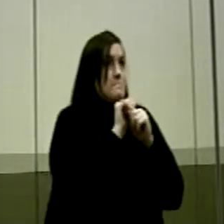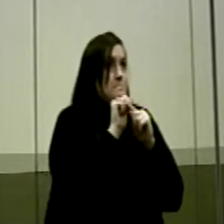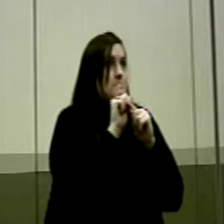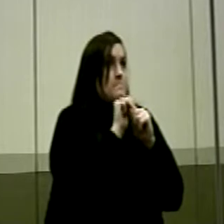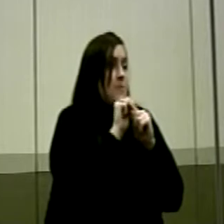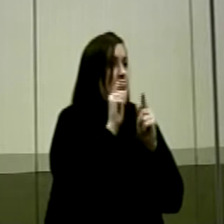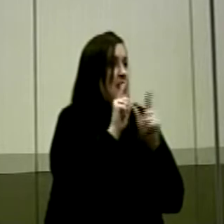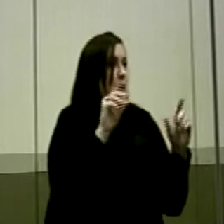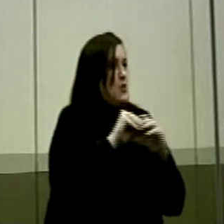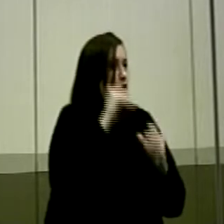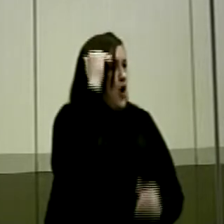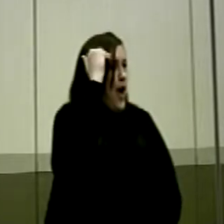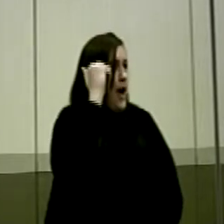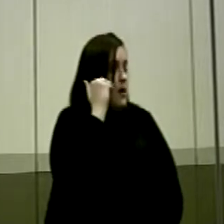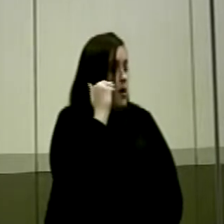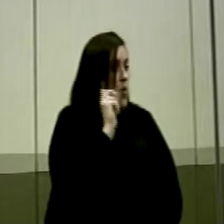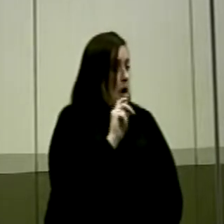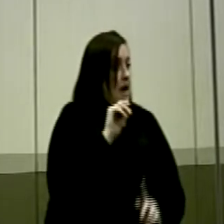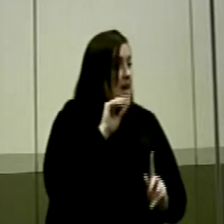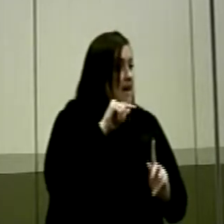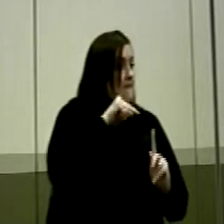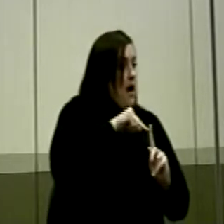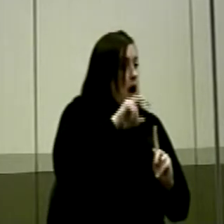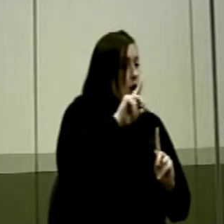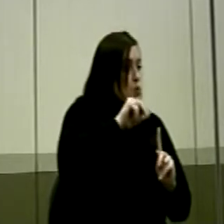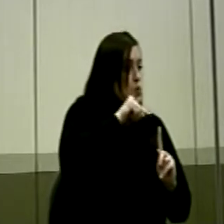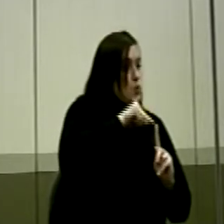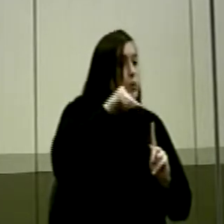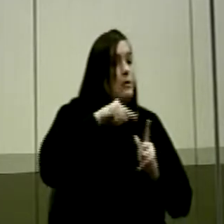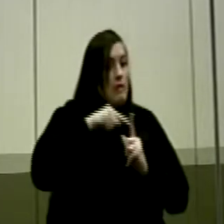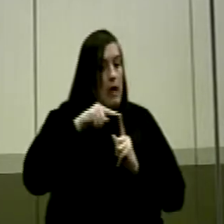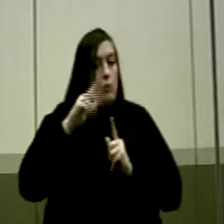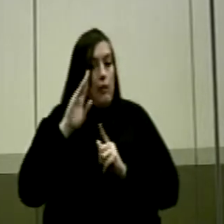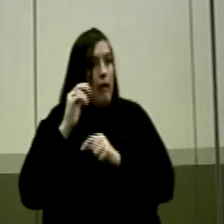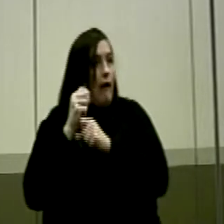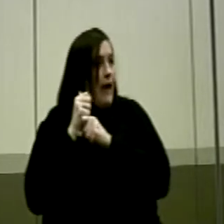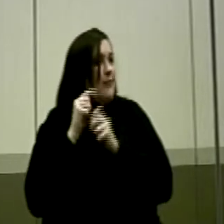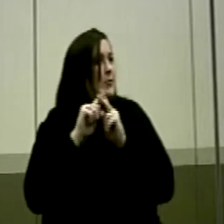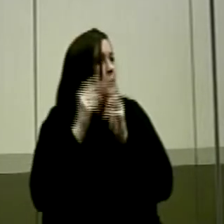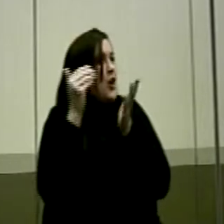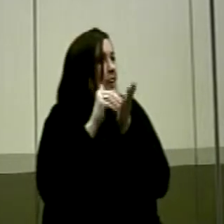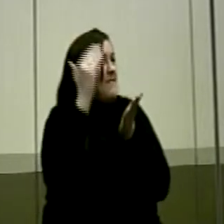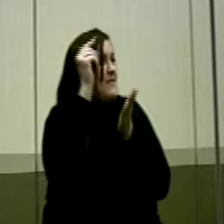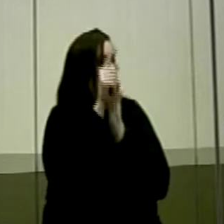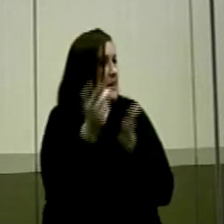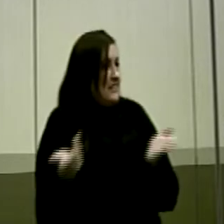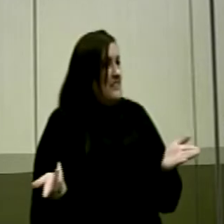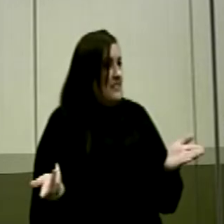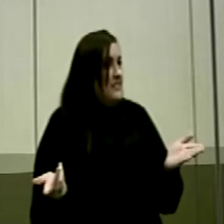head. Yeah, so that they know that it's going to all start again in another 15 minutes.